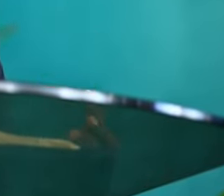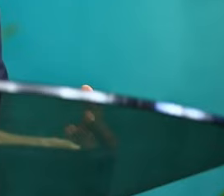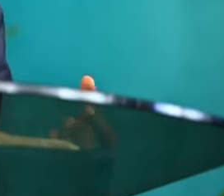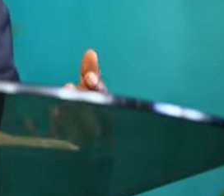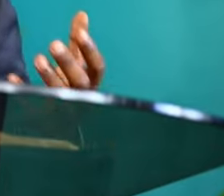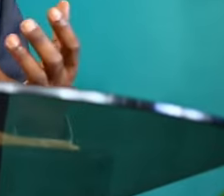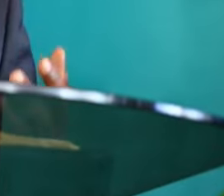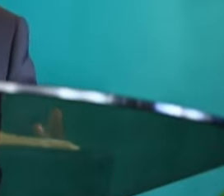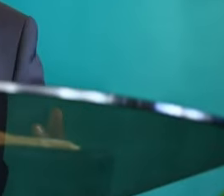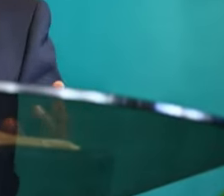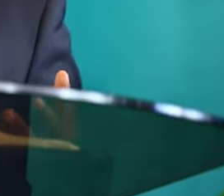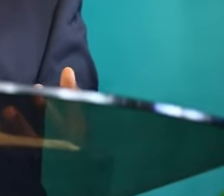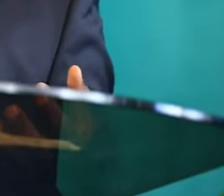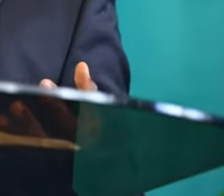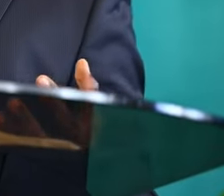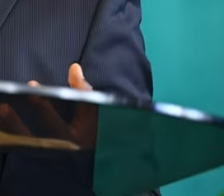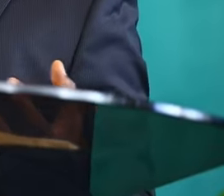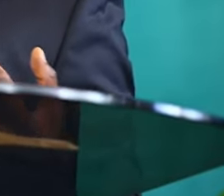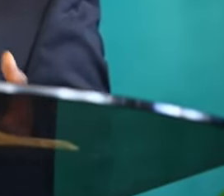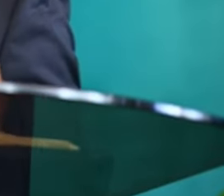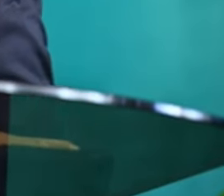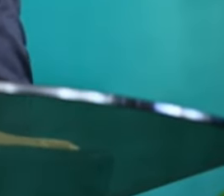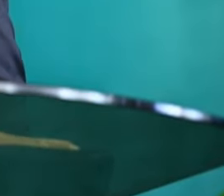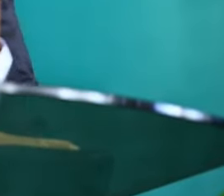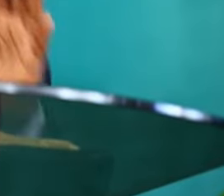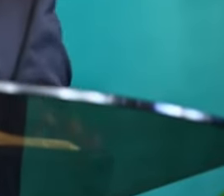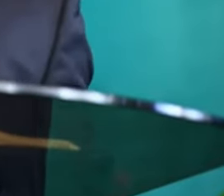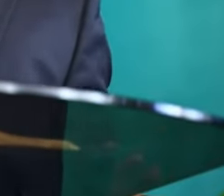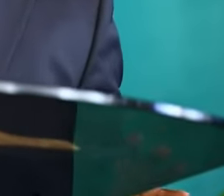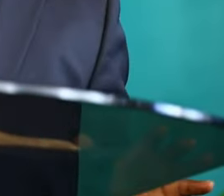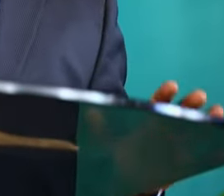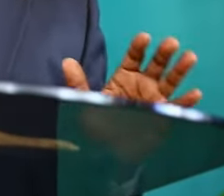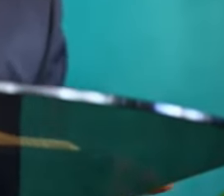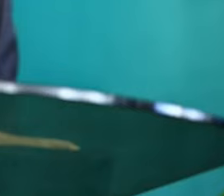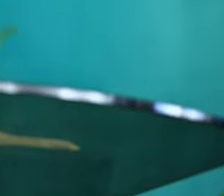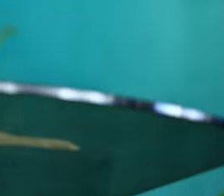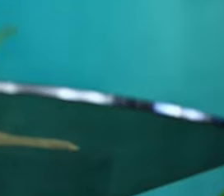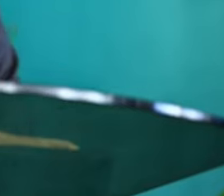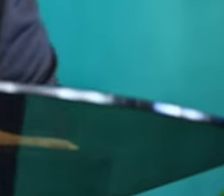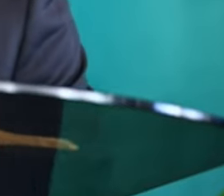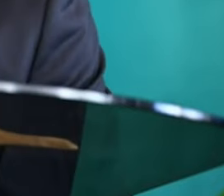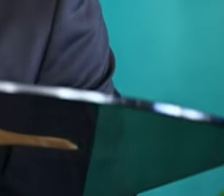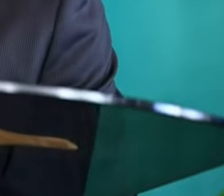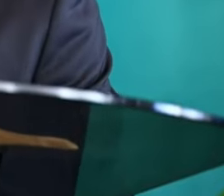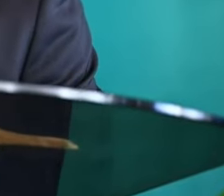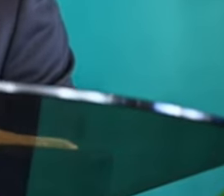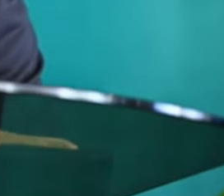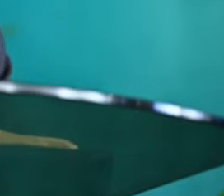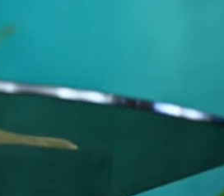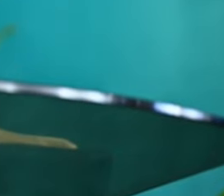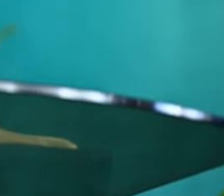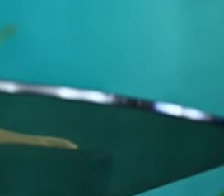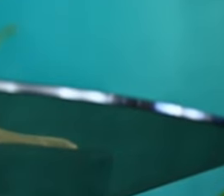this passage is the manner in which they were climbing these cliffs. My Bible tells me in